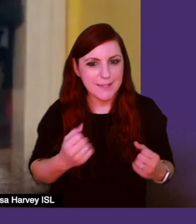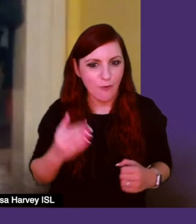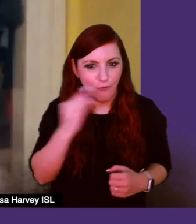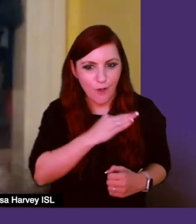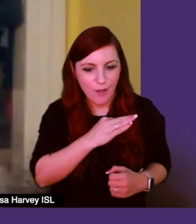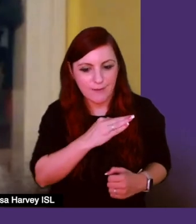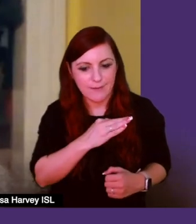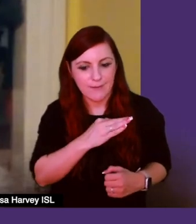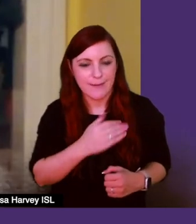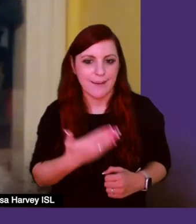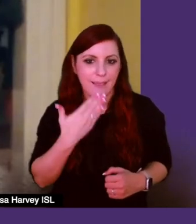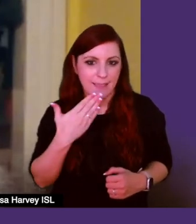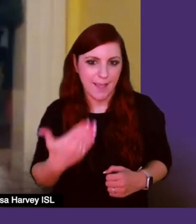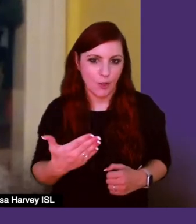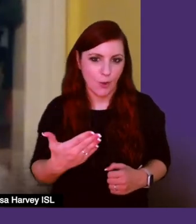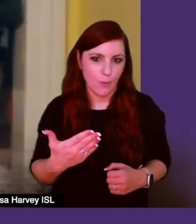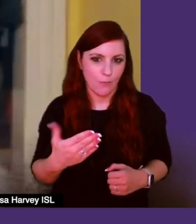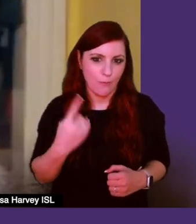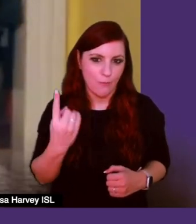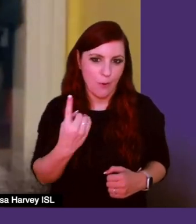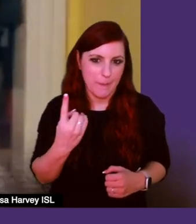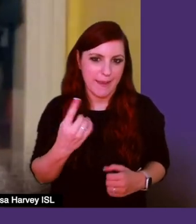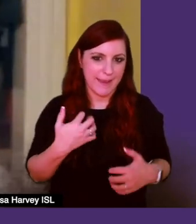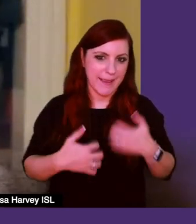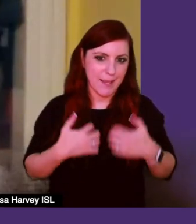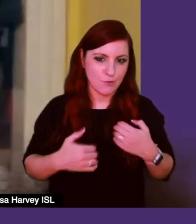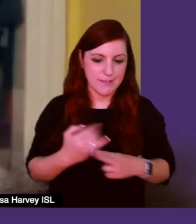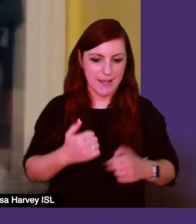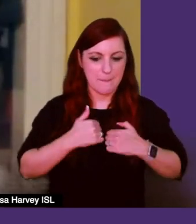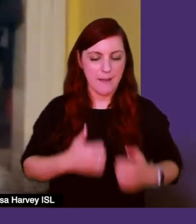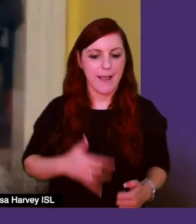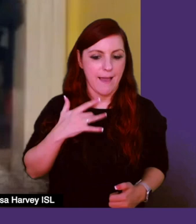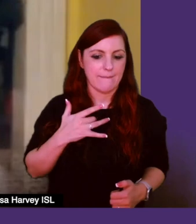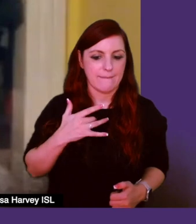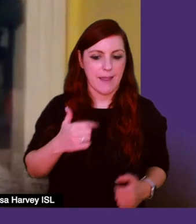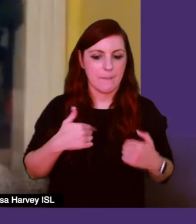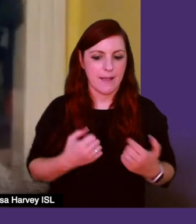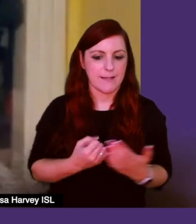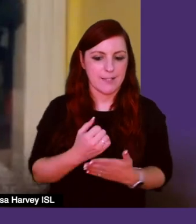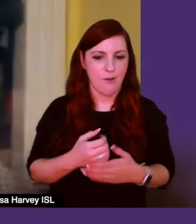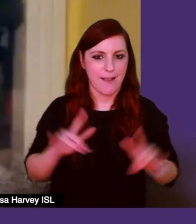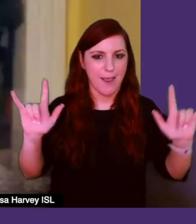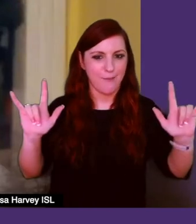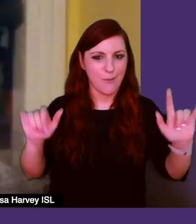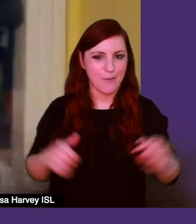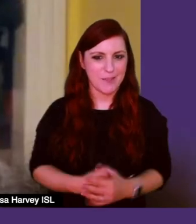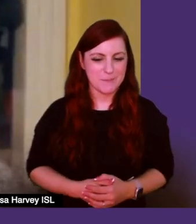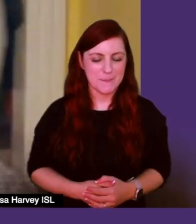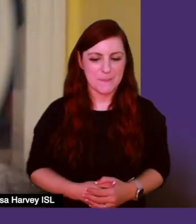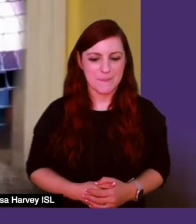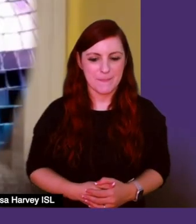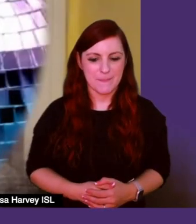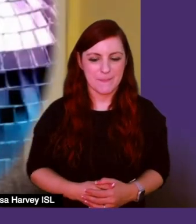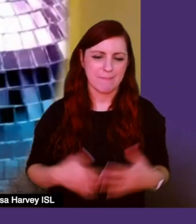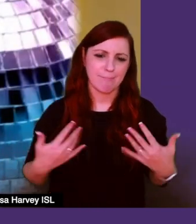have fun. Thank you for being interested in my life. I love you.